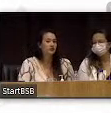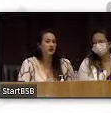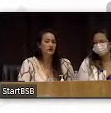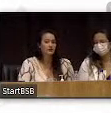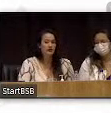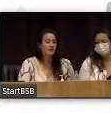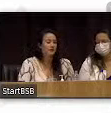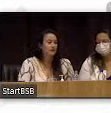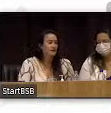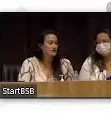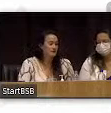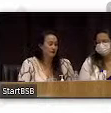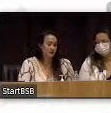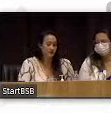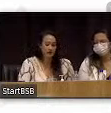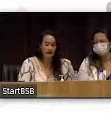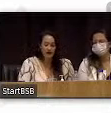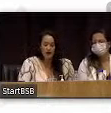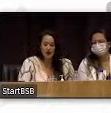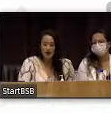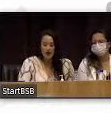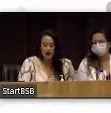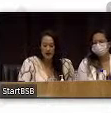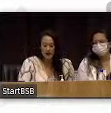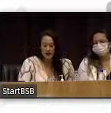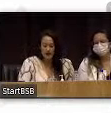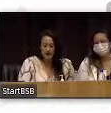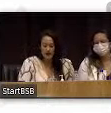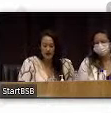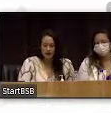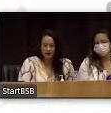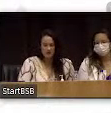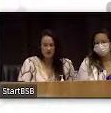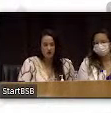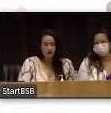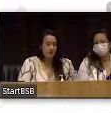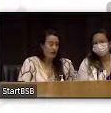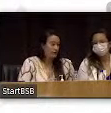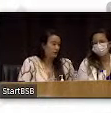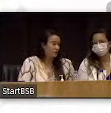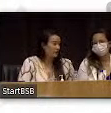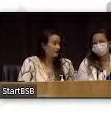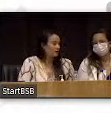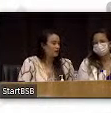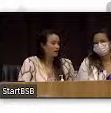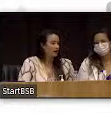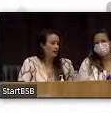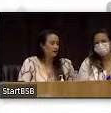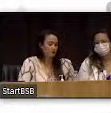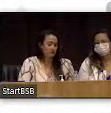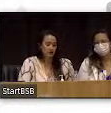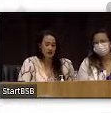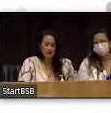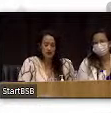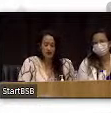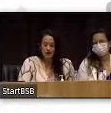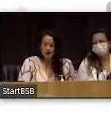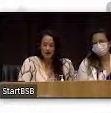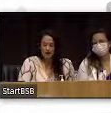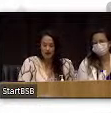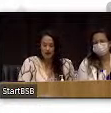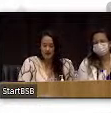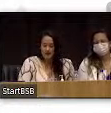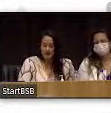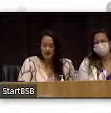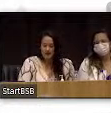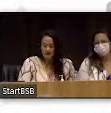for low and medium complexity. We didn't have any ICU unit. We had about 90